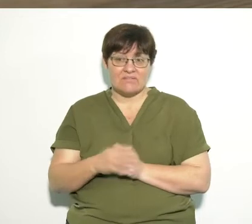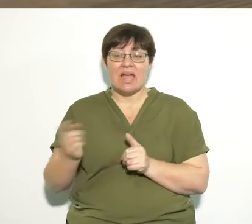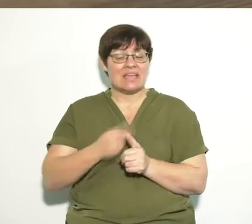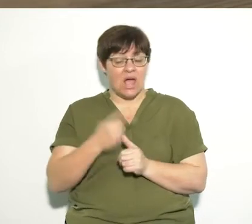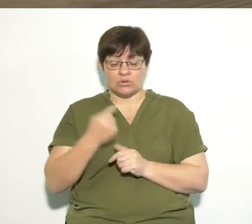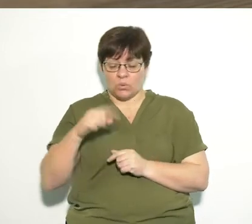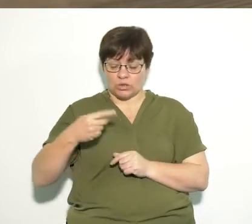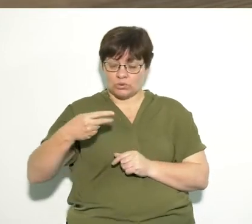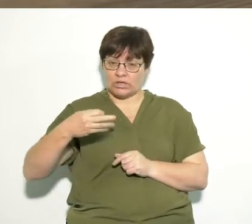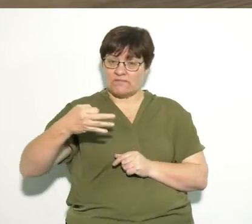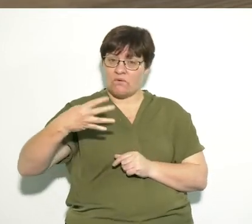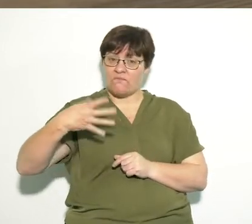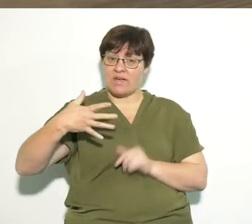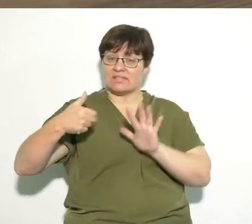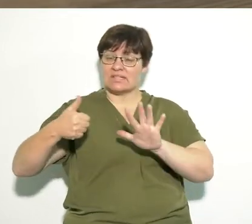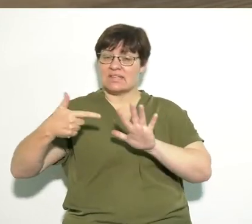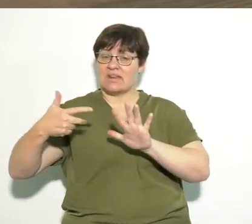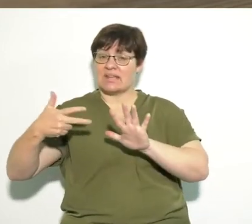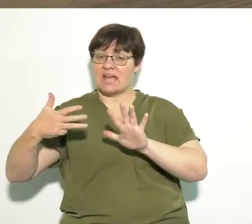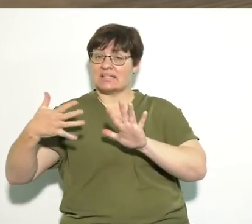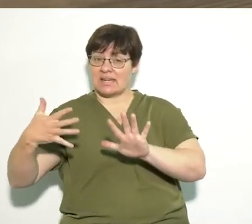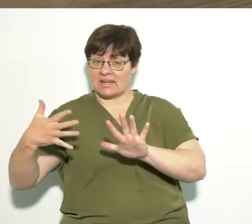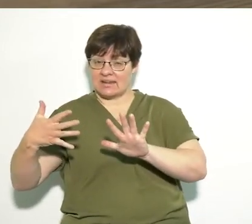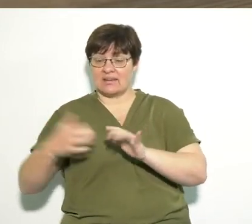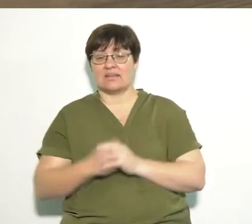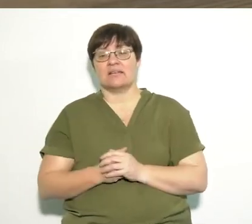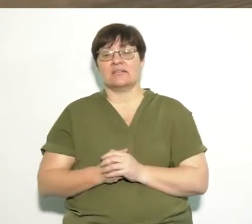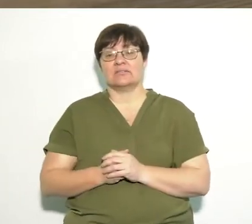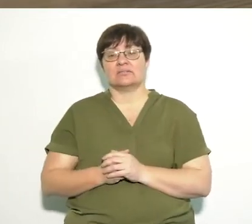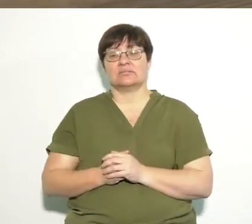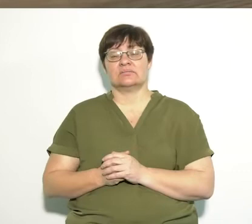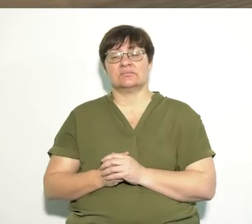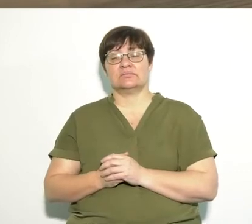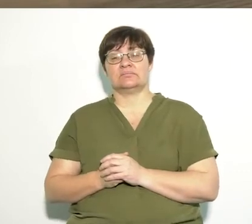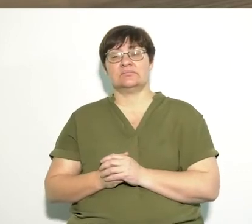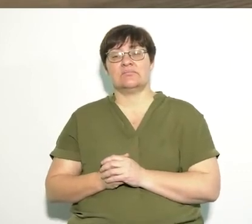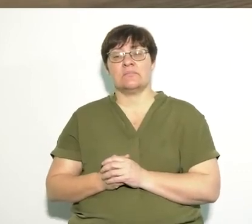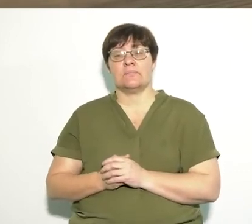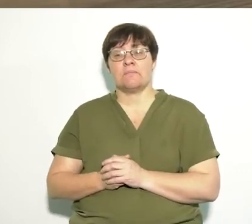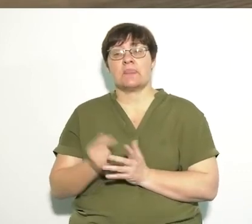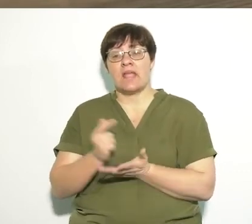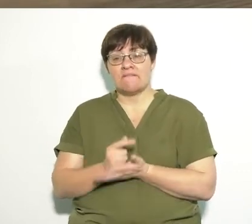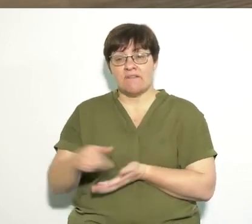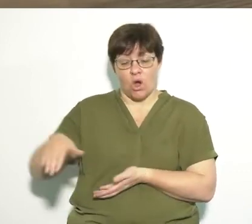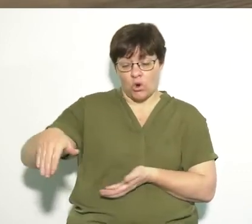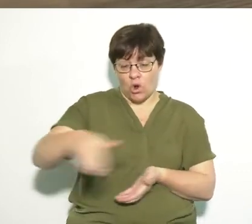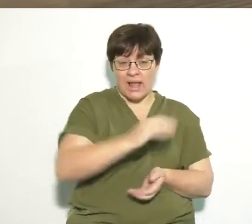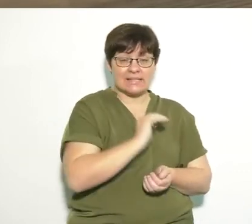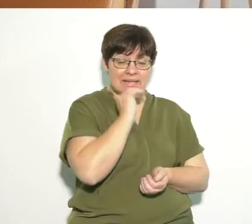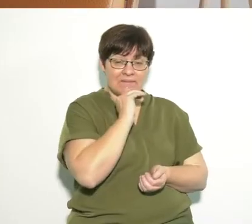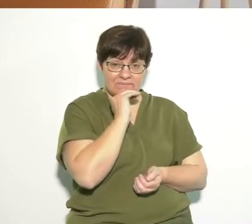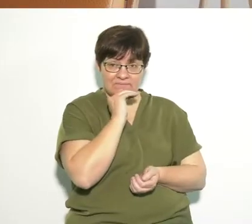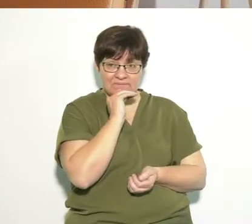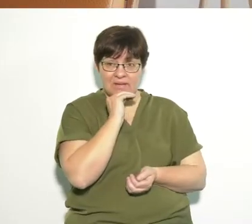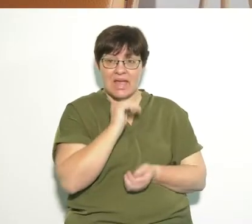if you count each one, 1, 2, 3, 4, 5, 6, 7, 8, 9, 10, okay? And then if you collect enough of